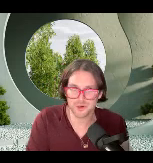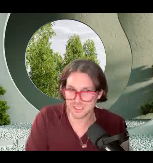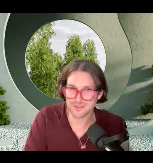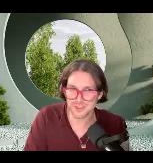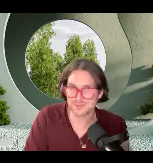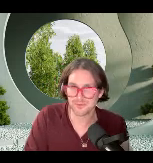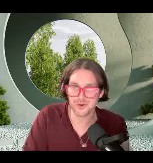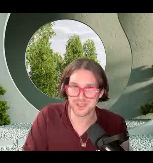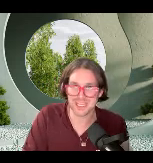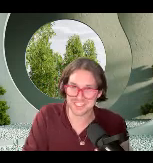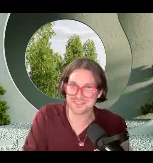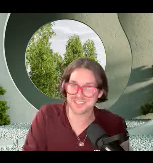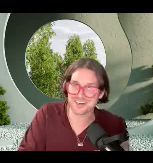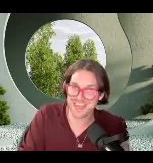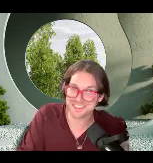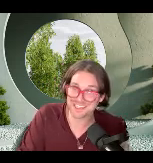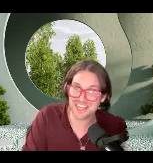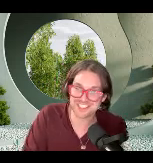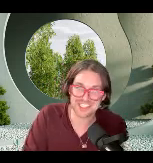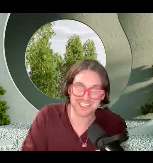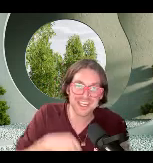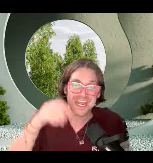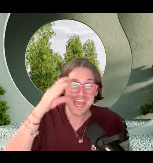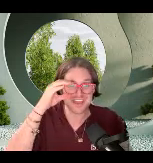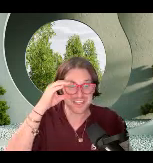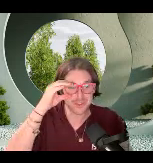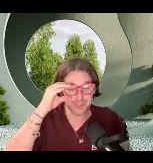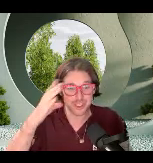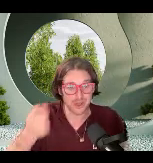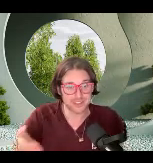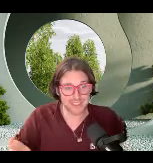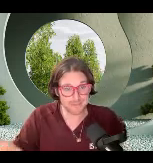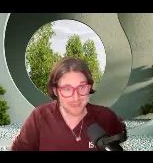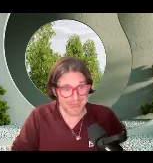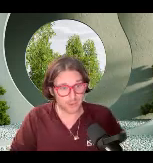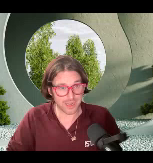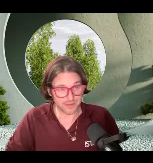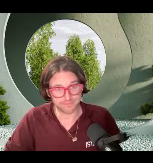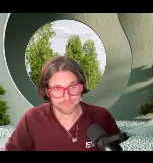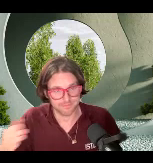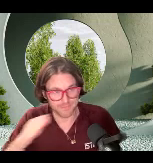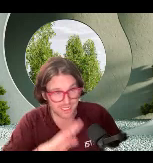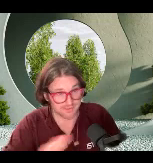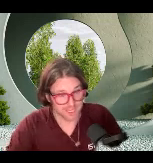used to be much more difficult before the age of the internet and technology. And this really shows us the